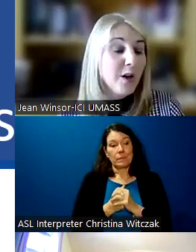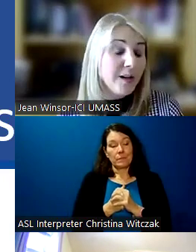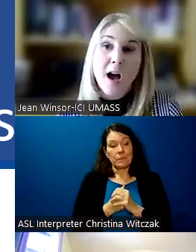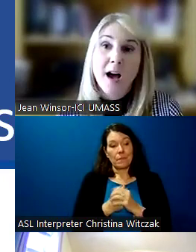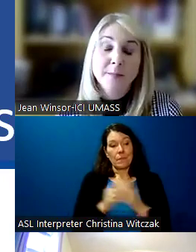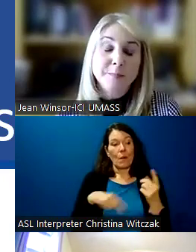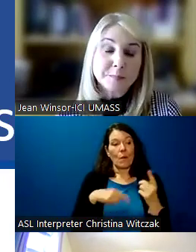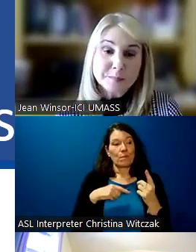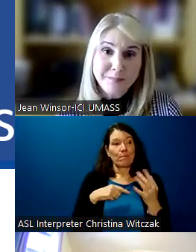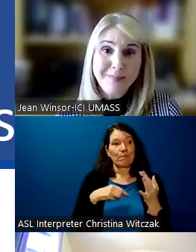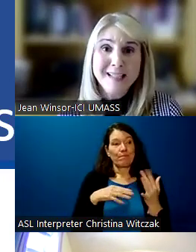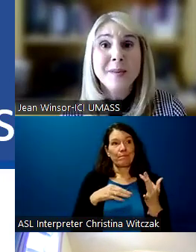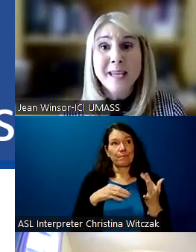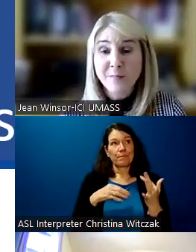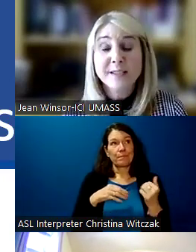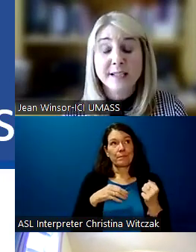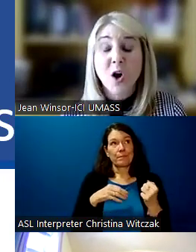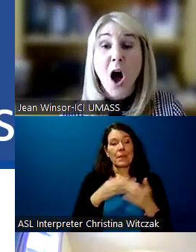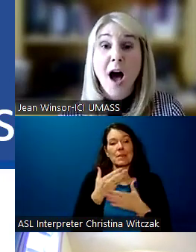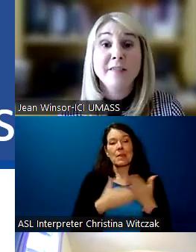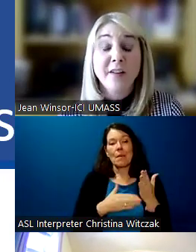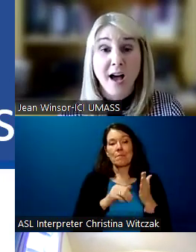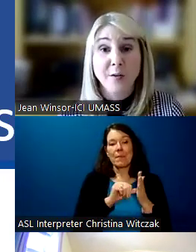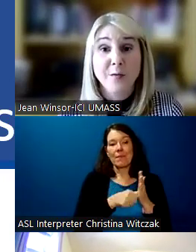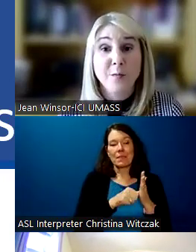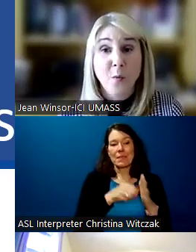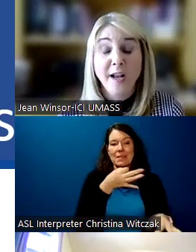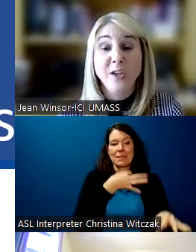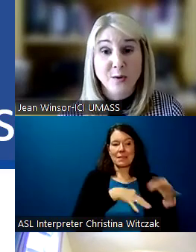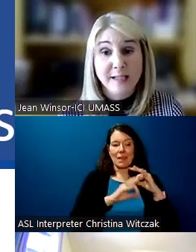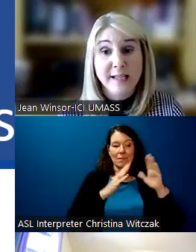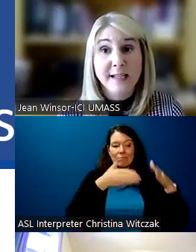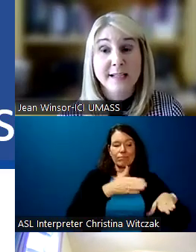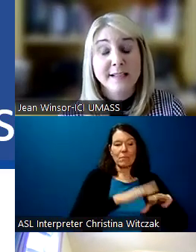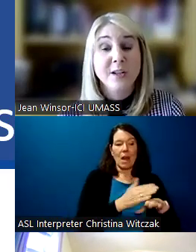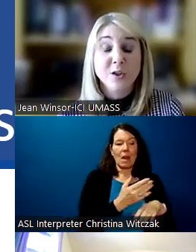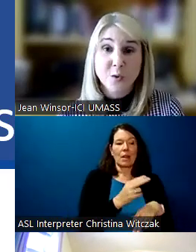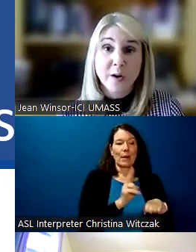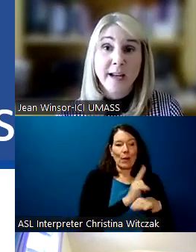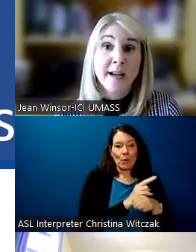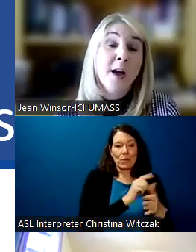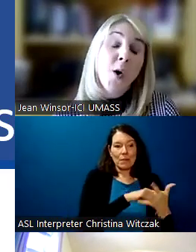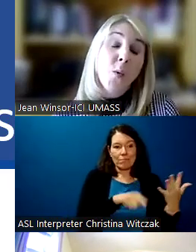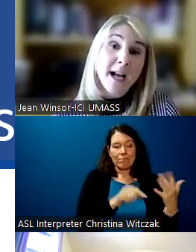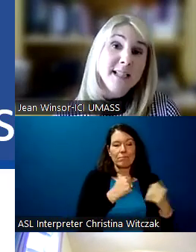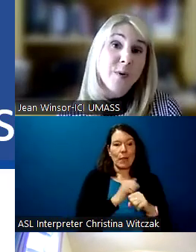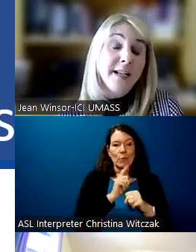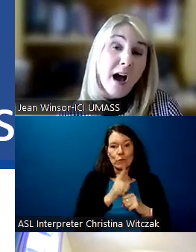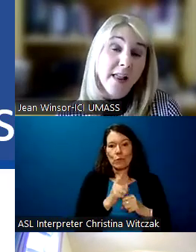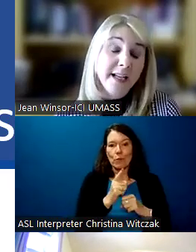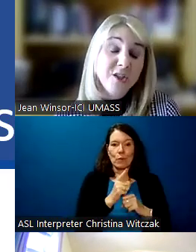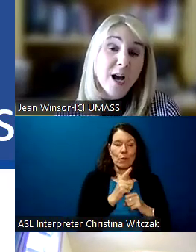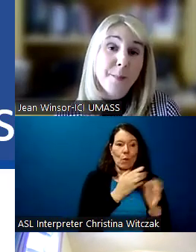we took some of the emphasis off of using these, ensuring